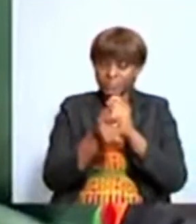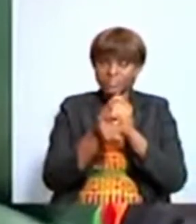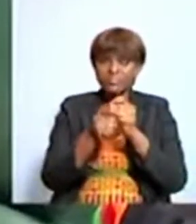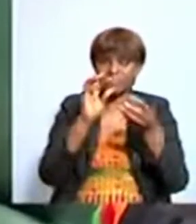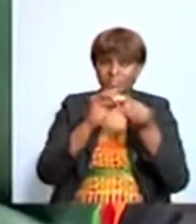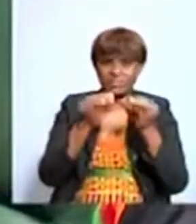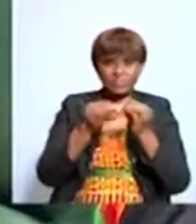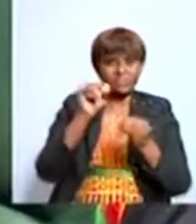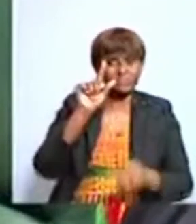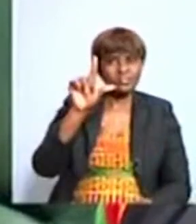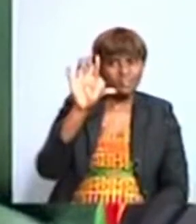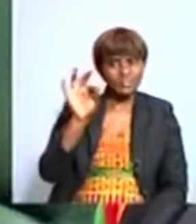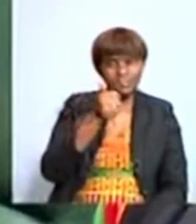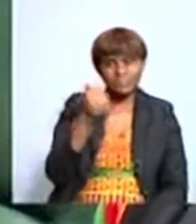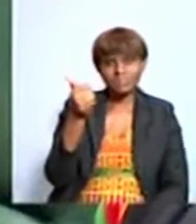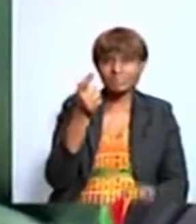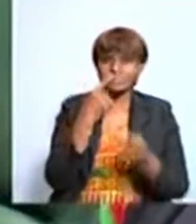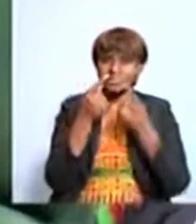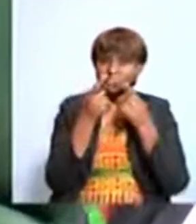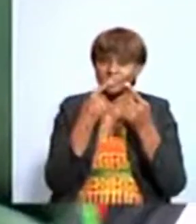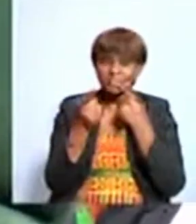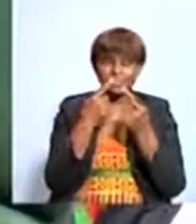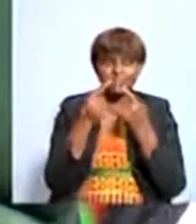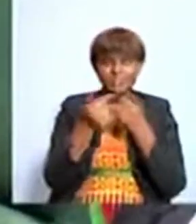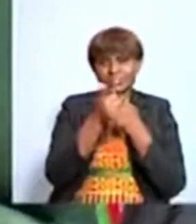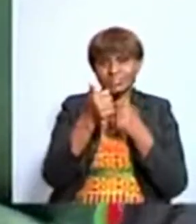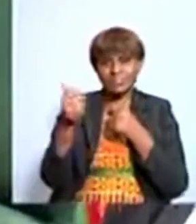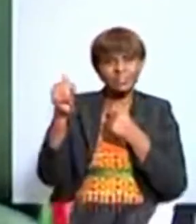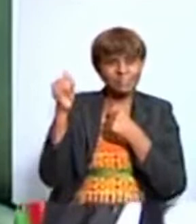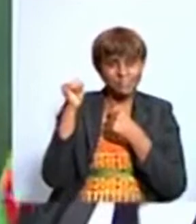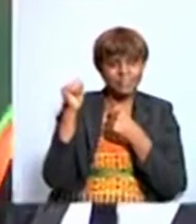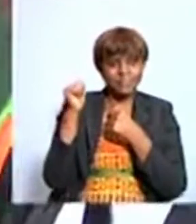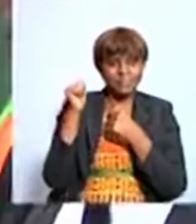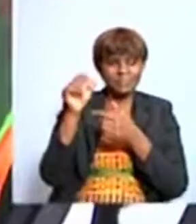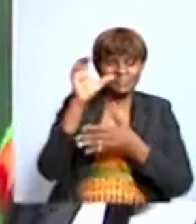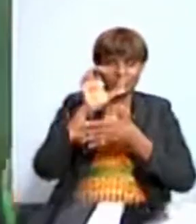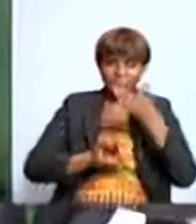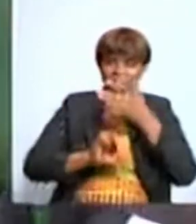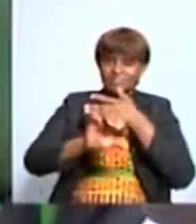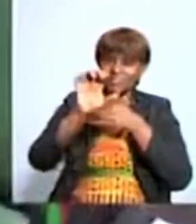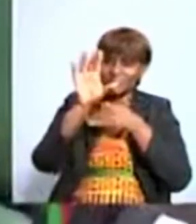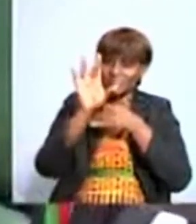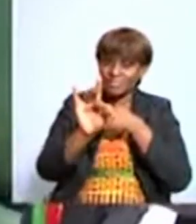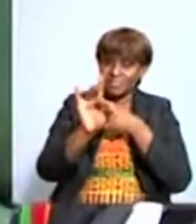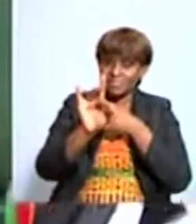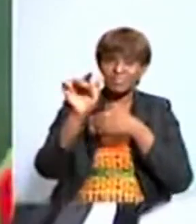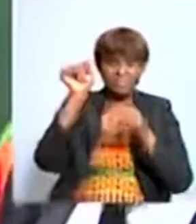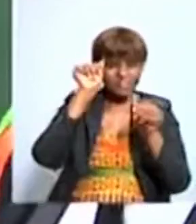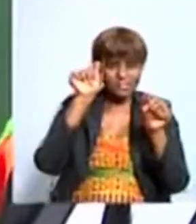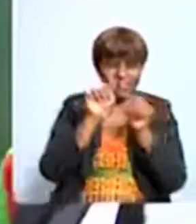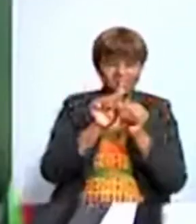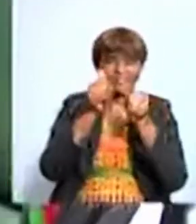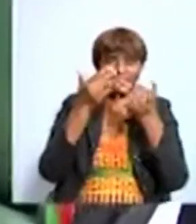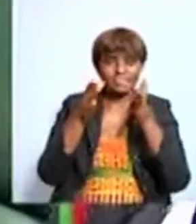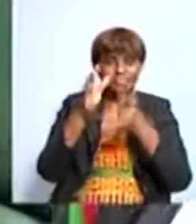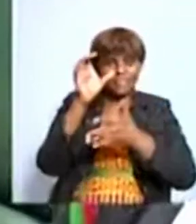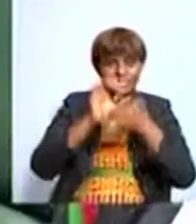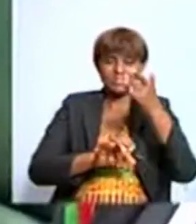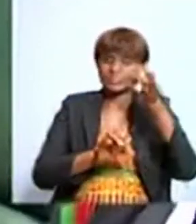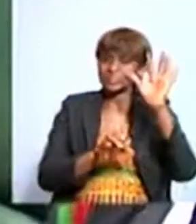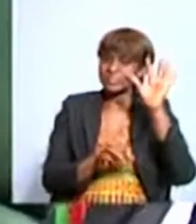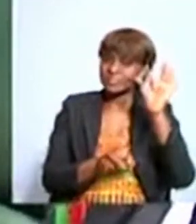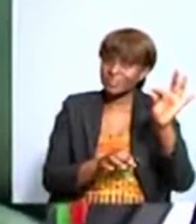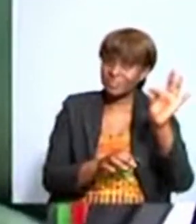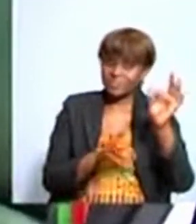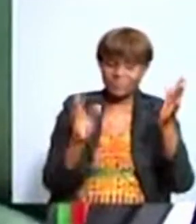section 29. Any debate? Any objection? Clause 8 is agreed to. Clause 9, insertion